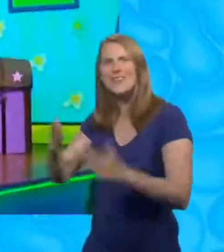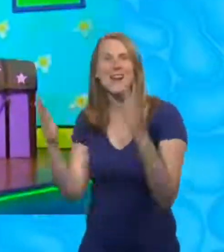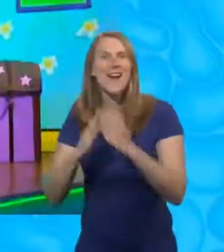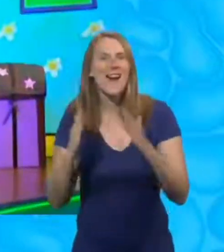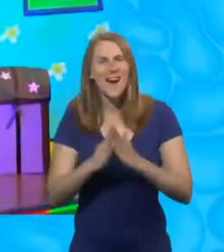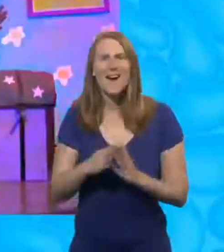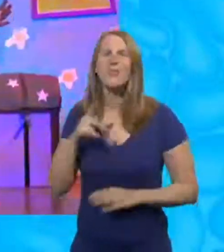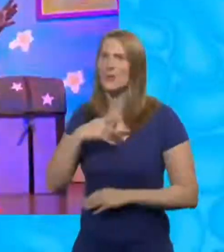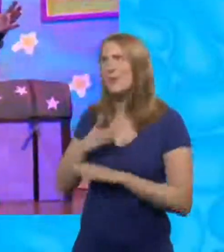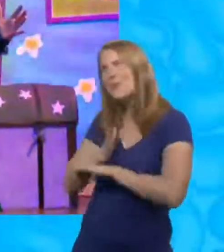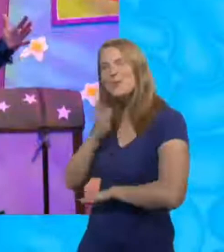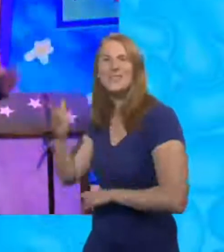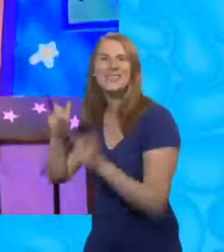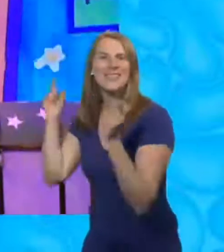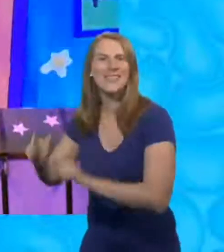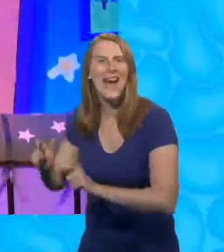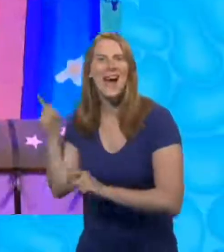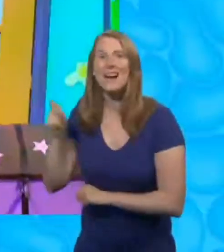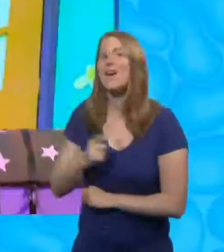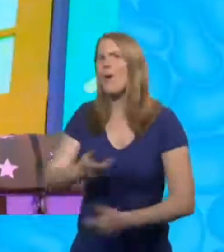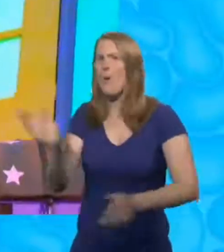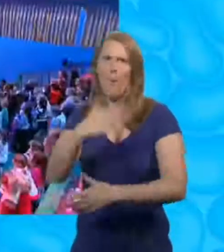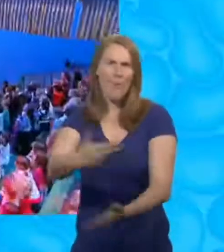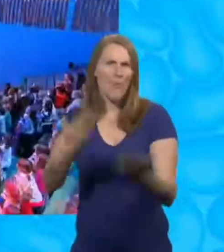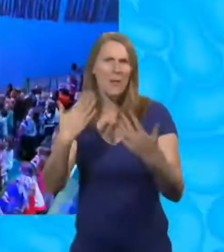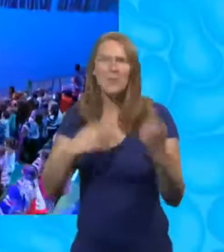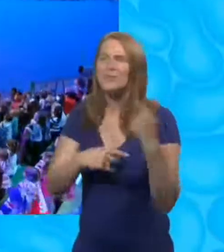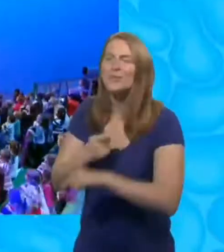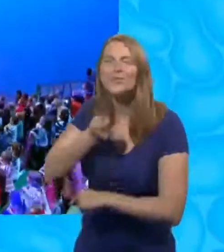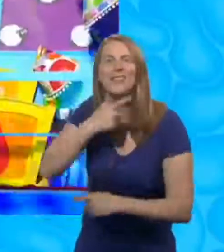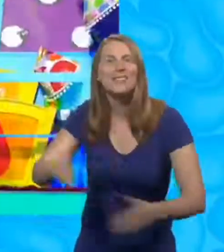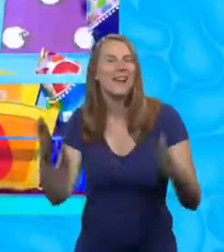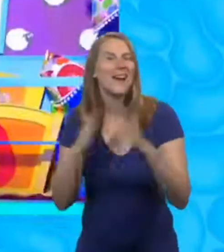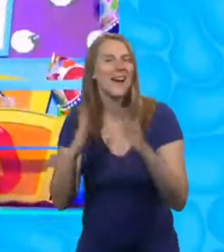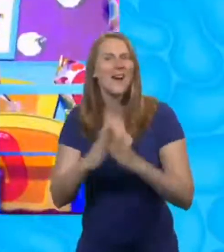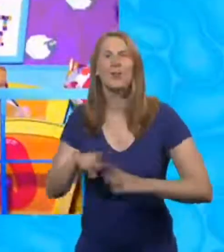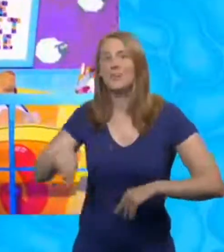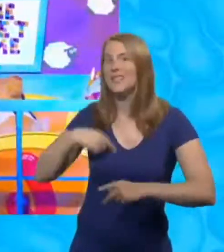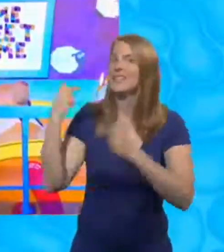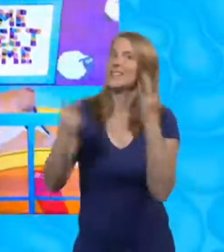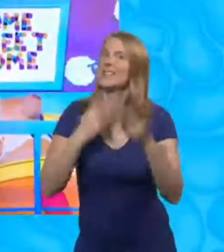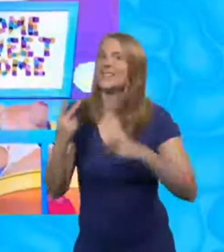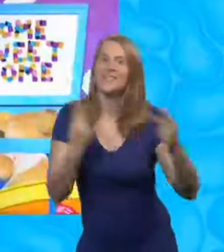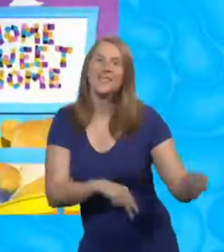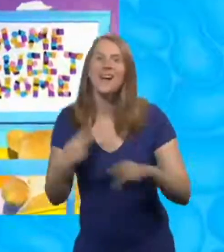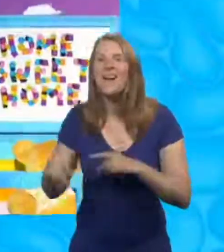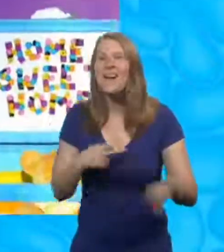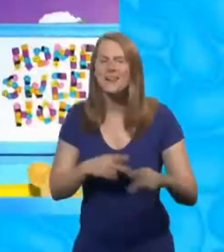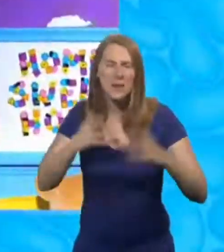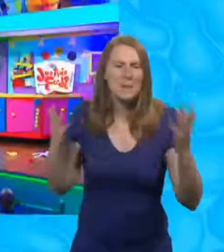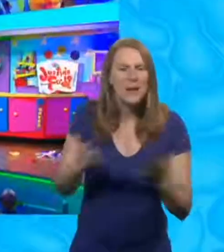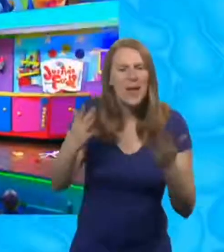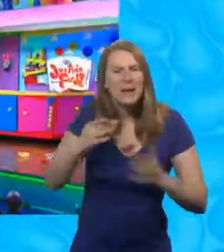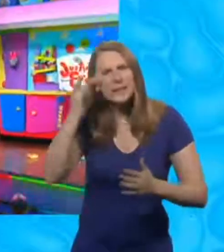you want to stay in. Everybody's welcome here. It's Justin's house. Yeah! We sing here and dance here, play silly games